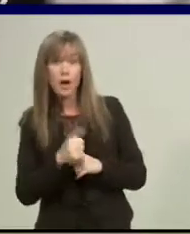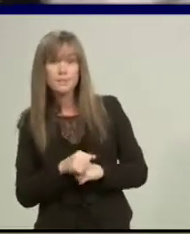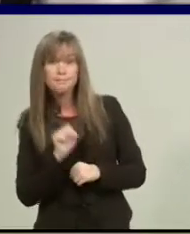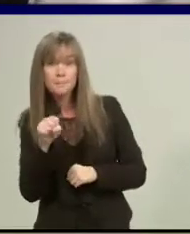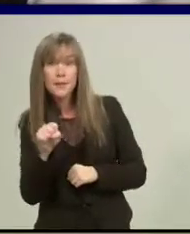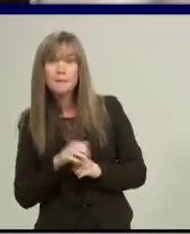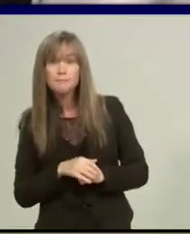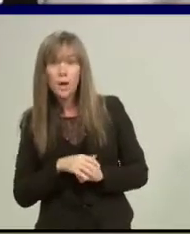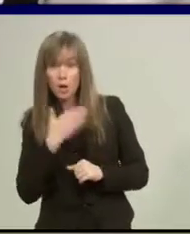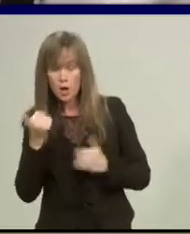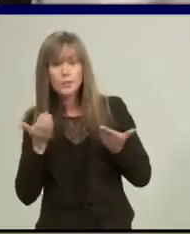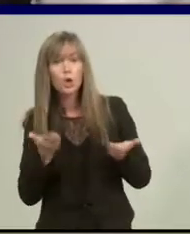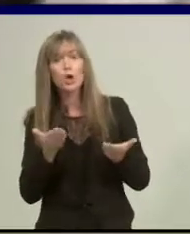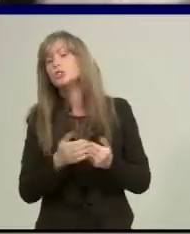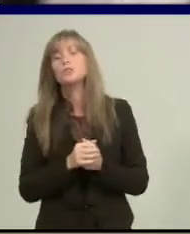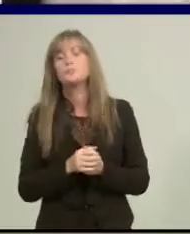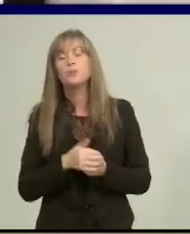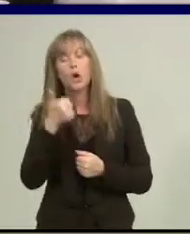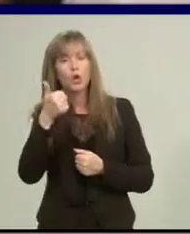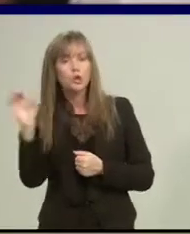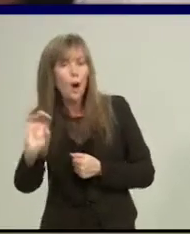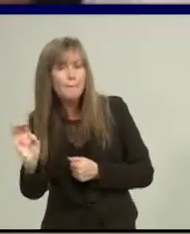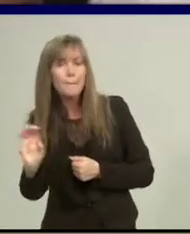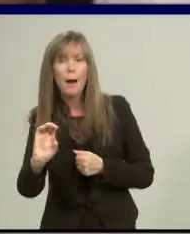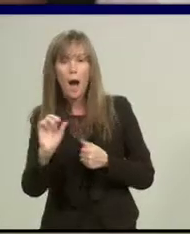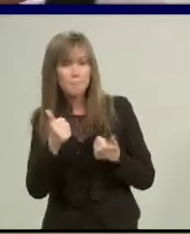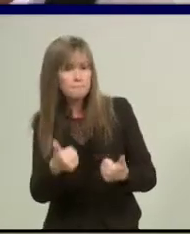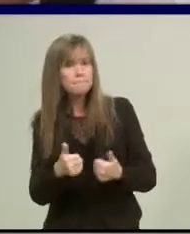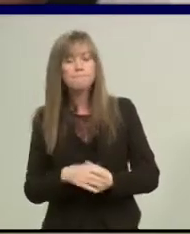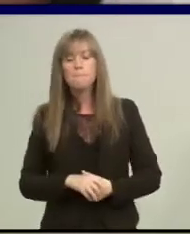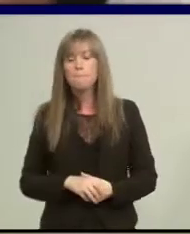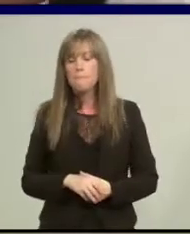Yeah, nicely cooked. Good seasoning.